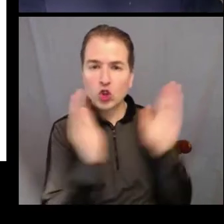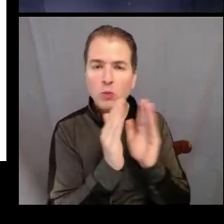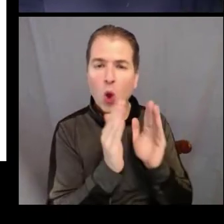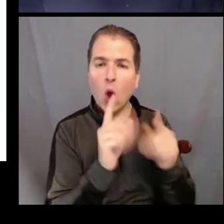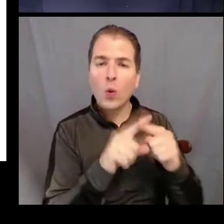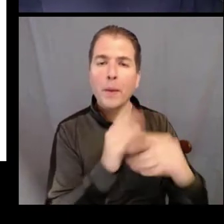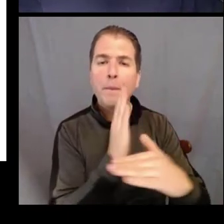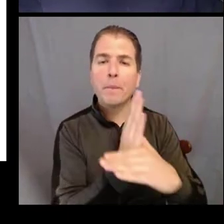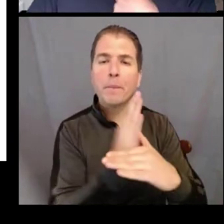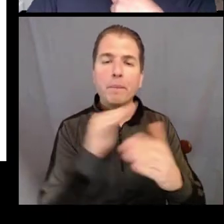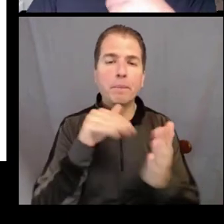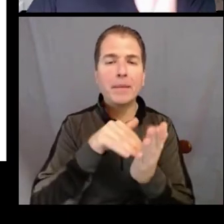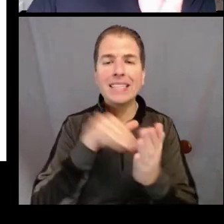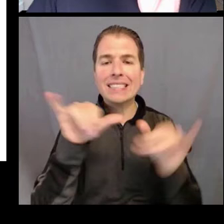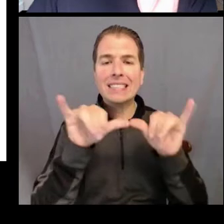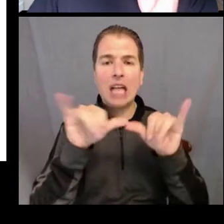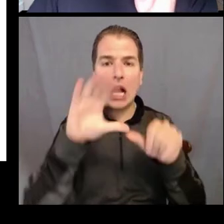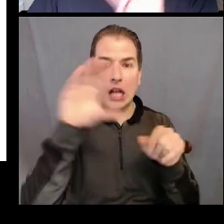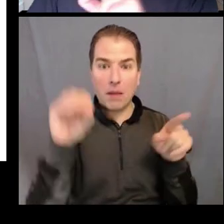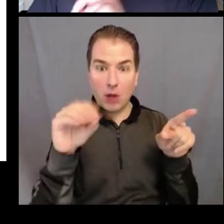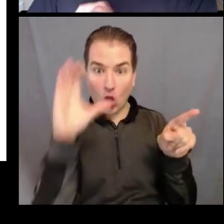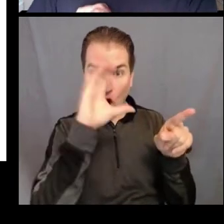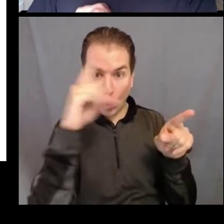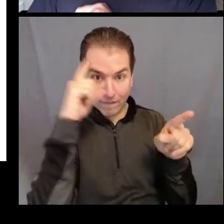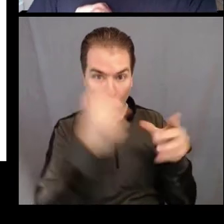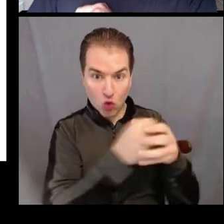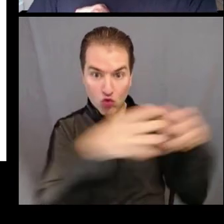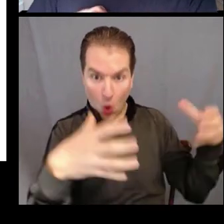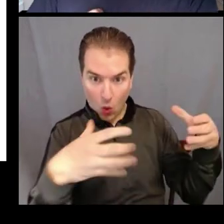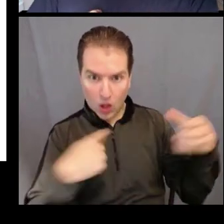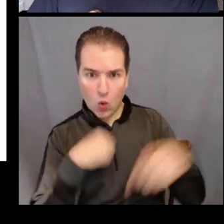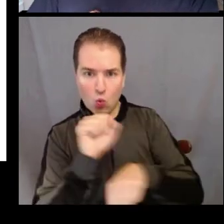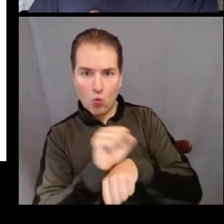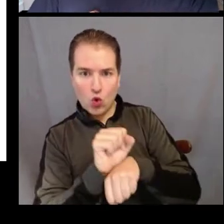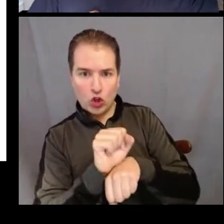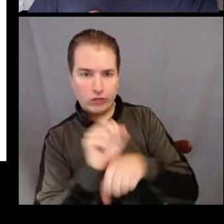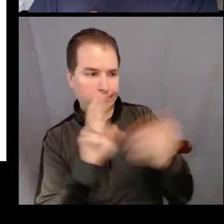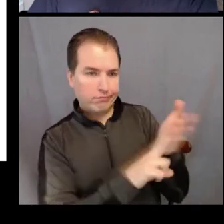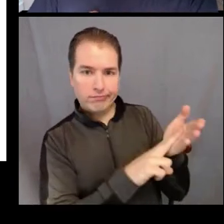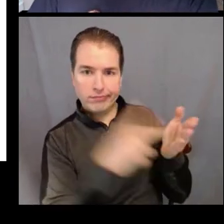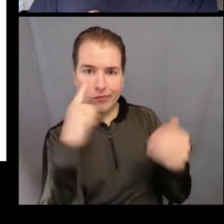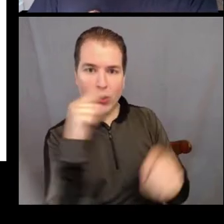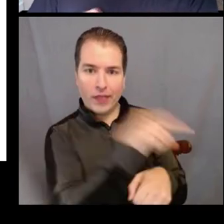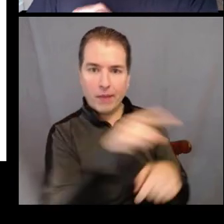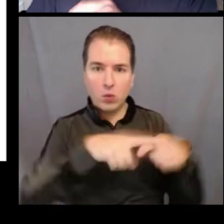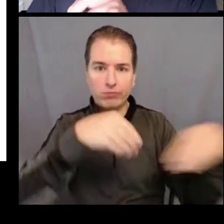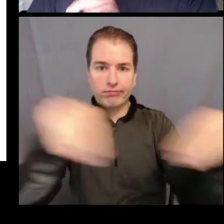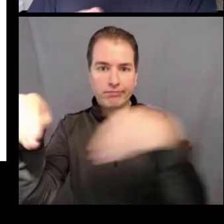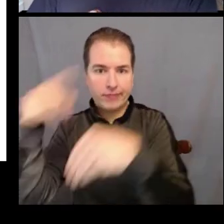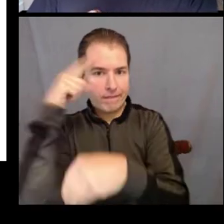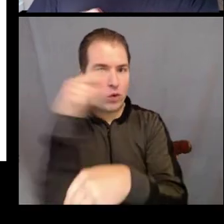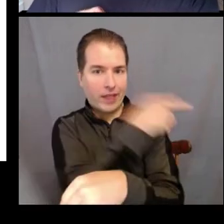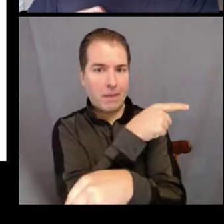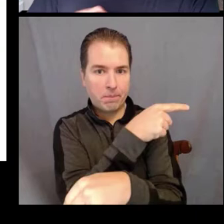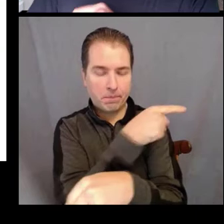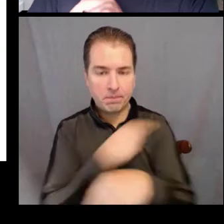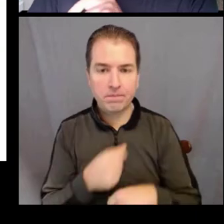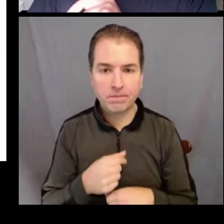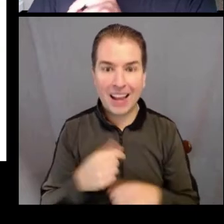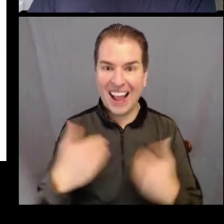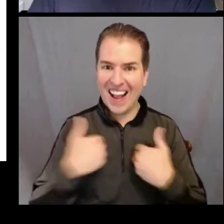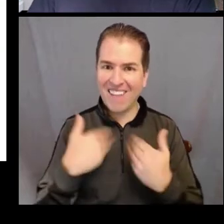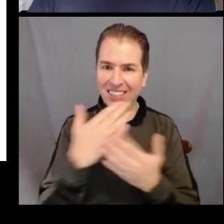looking for rapid growth. Now that we have a brief statement of what a manufacturer's representative does, let's think about